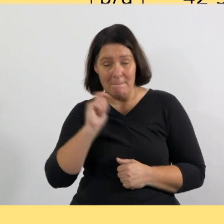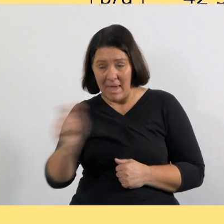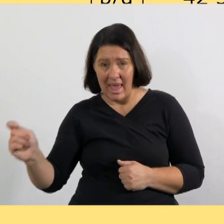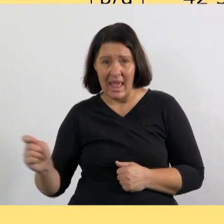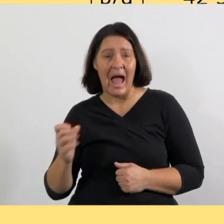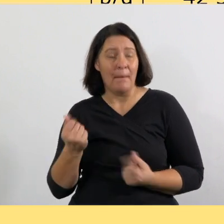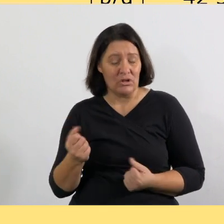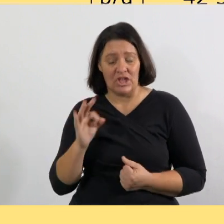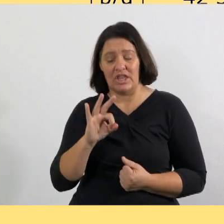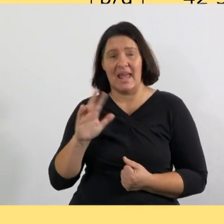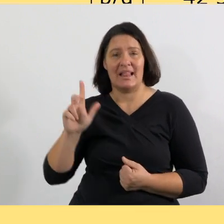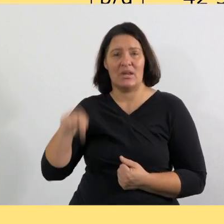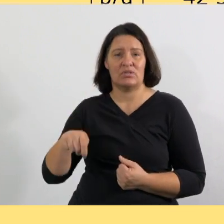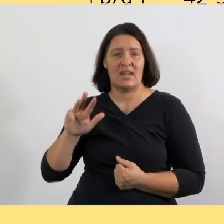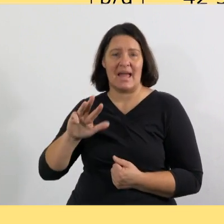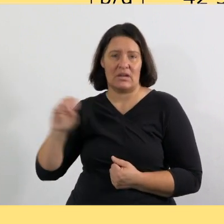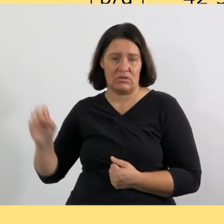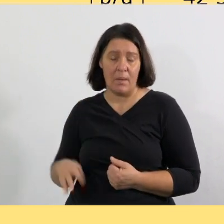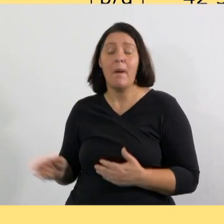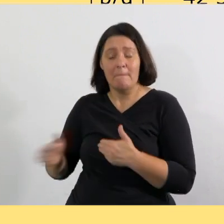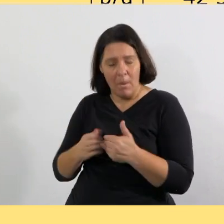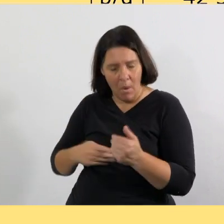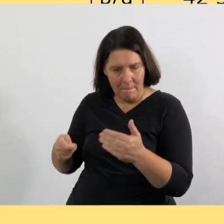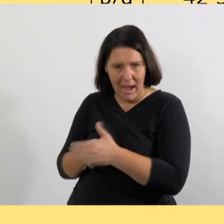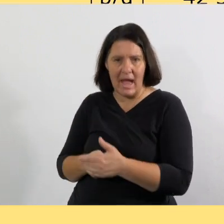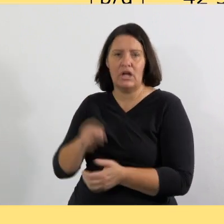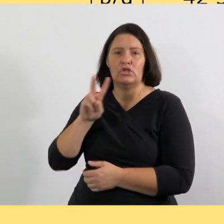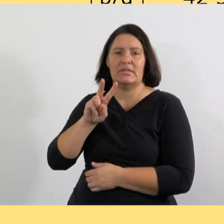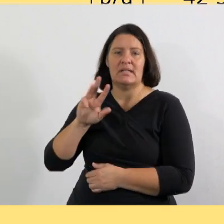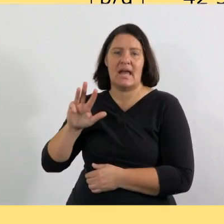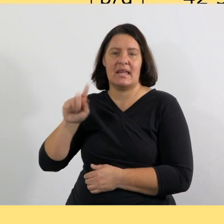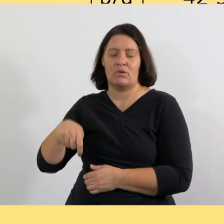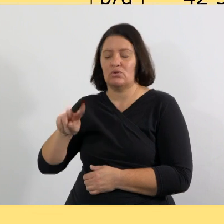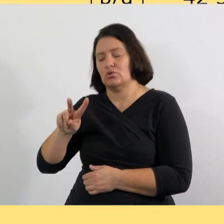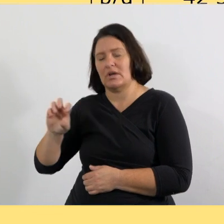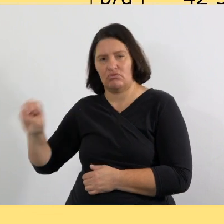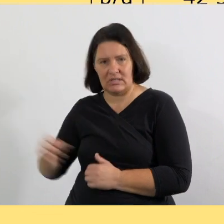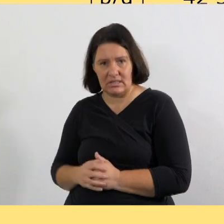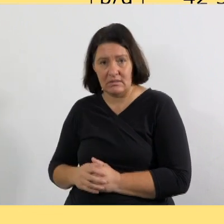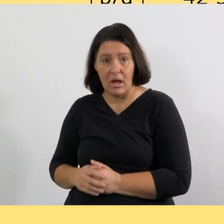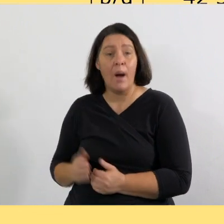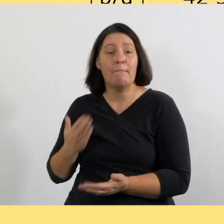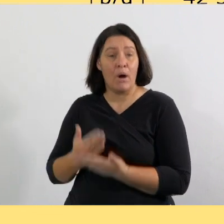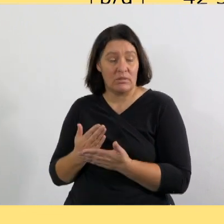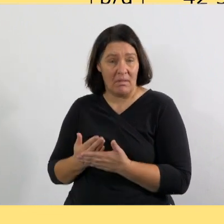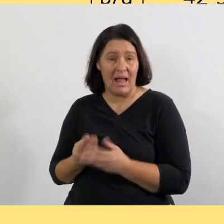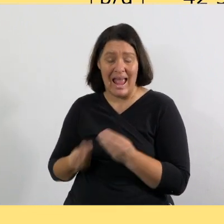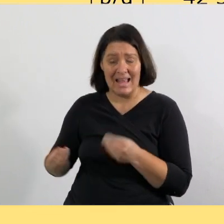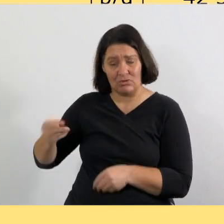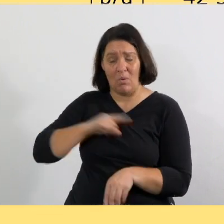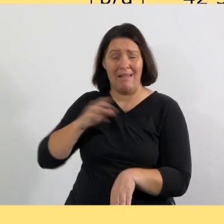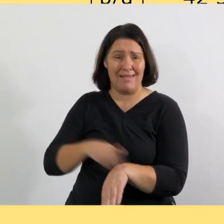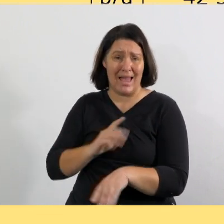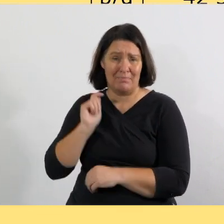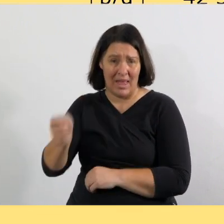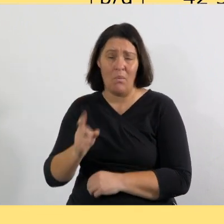owing 38,900. We purchased goods, 29,200. And there's a possibility we charged